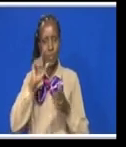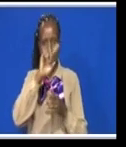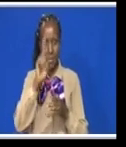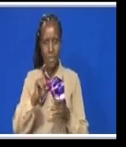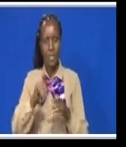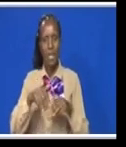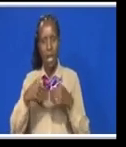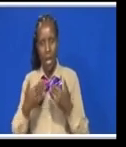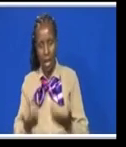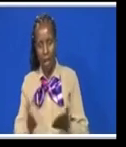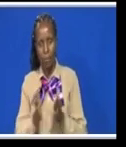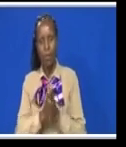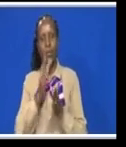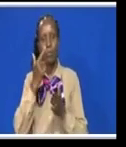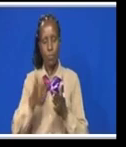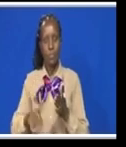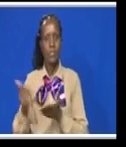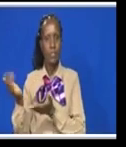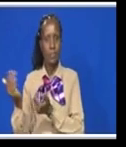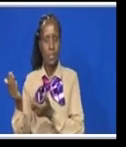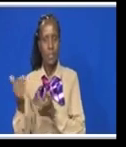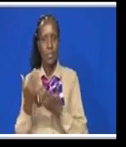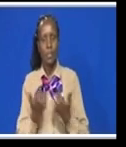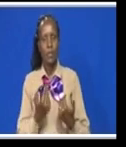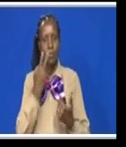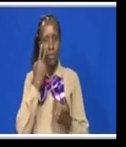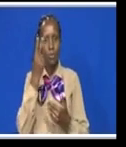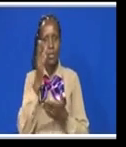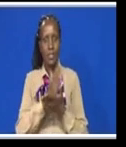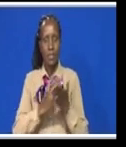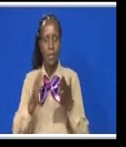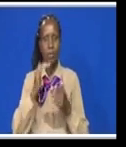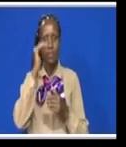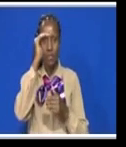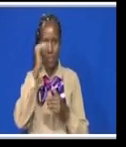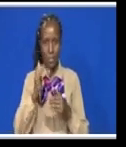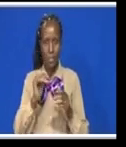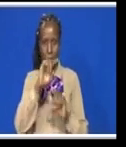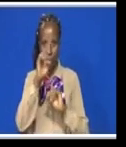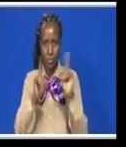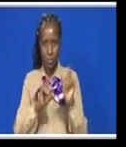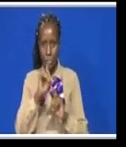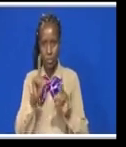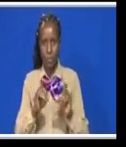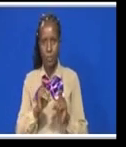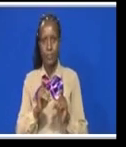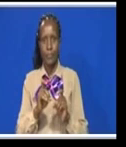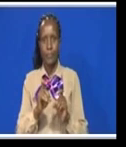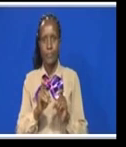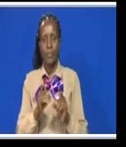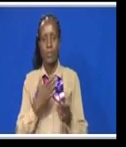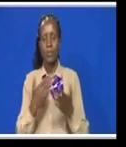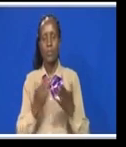is tested, and what is expected. So let's look at some of the structured questions. These are questions whereby you're going to find